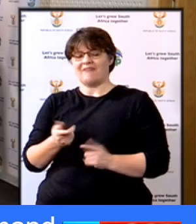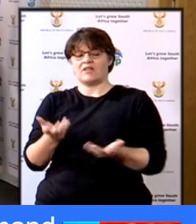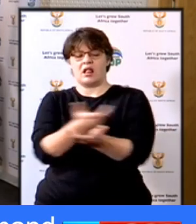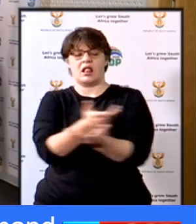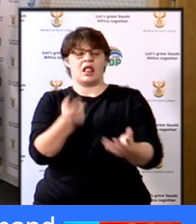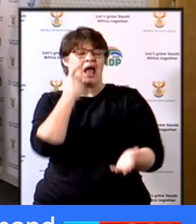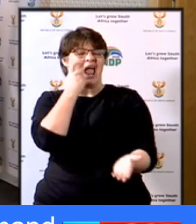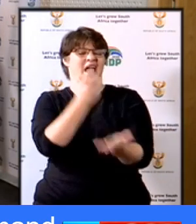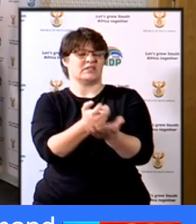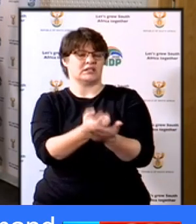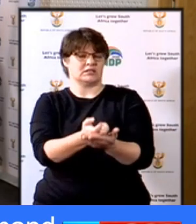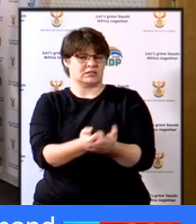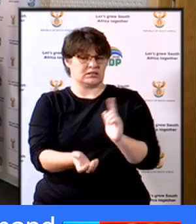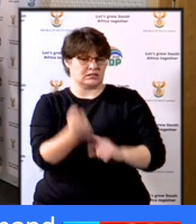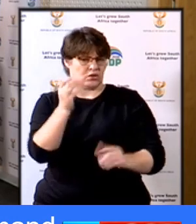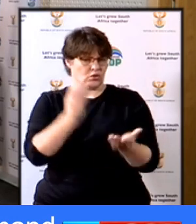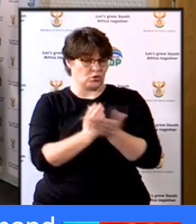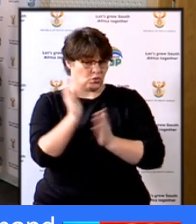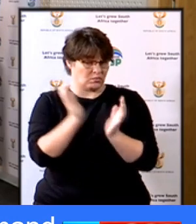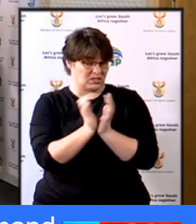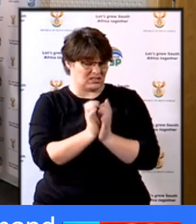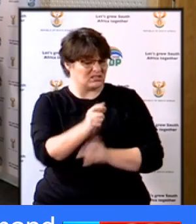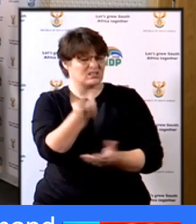What does this evidence entail?